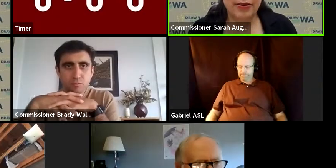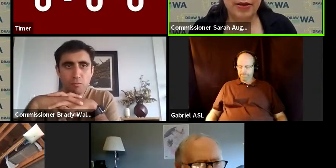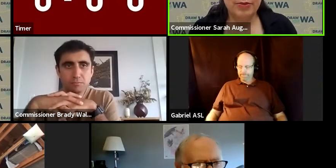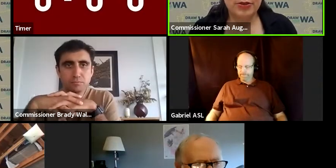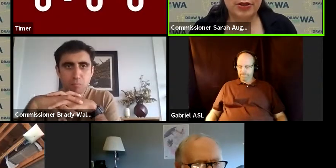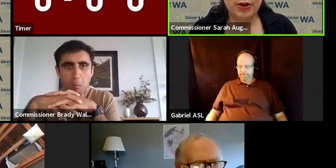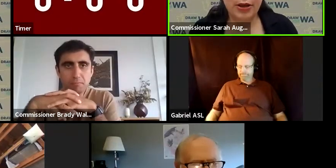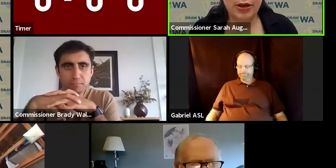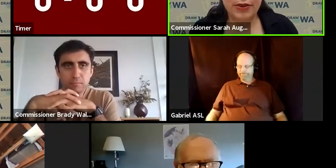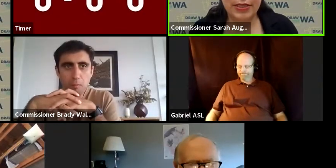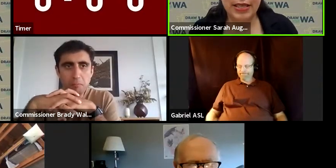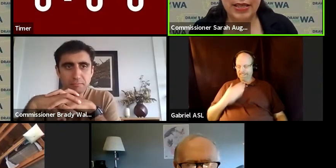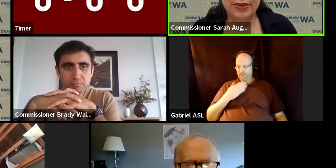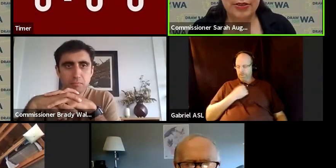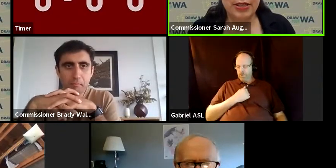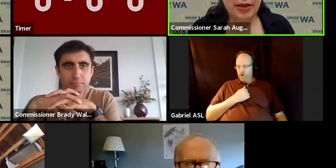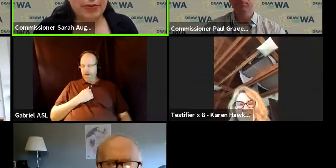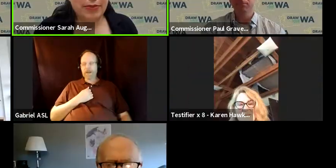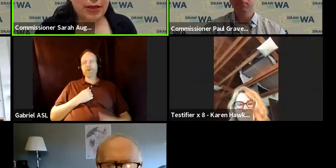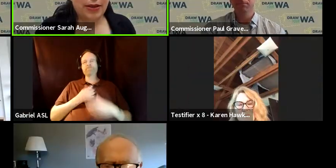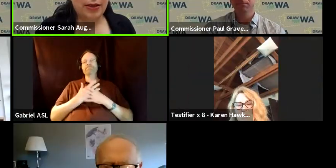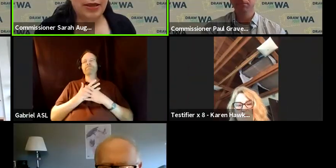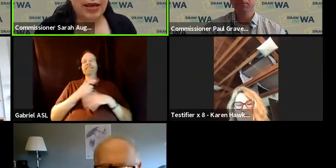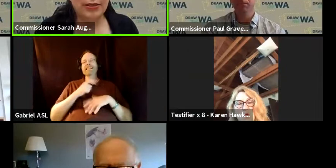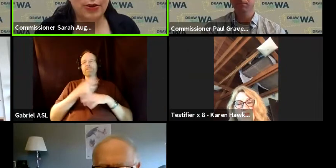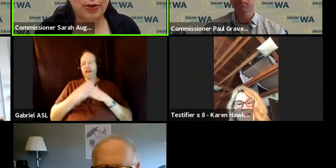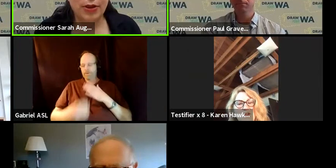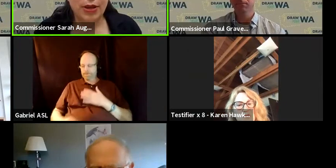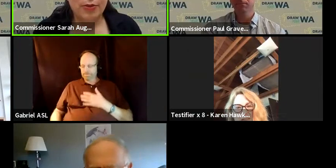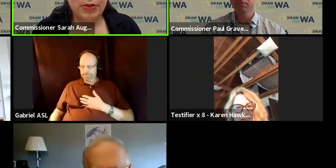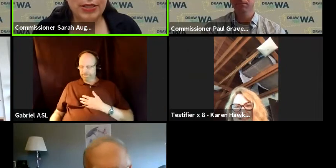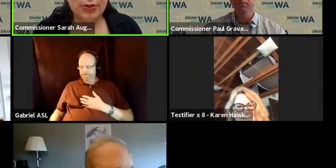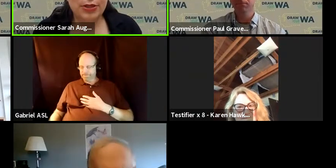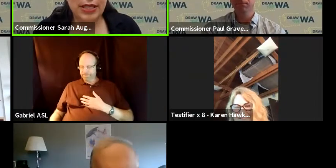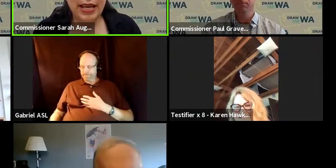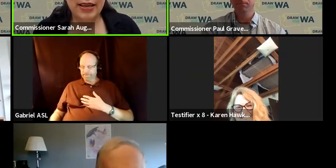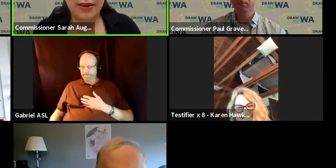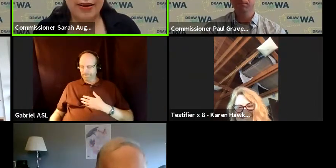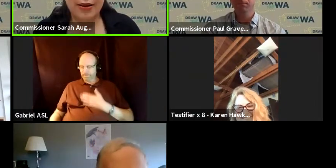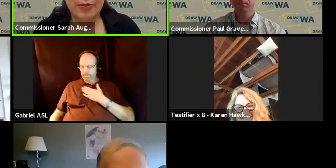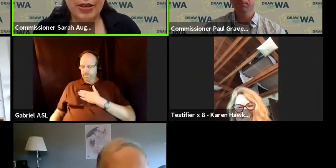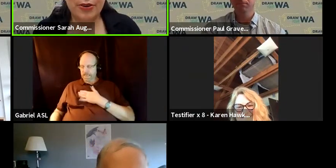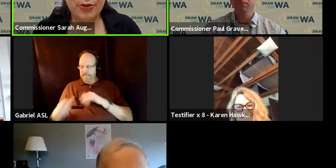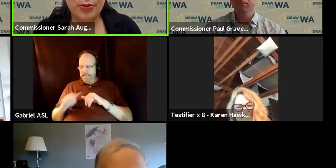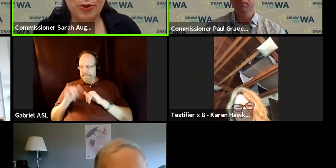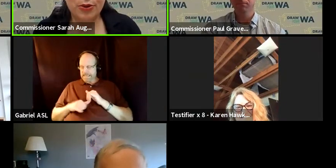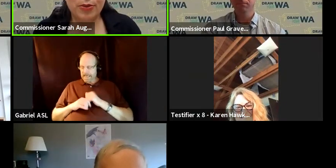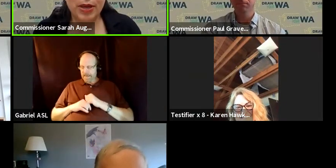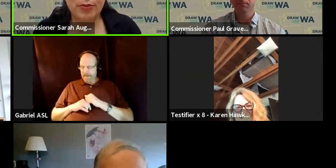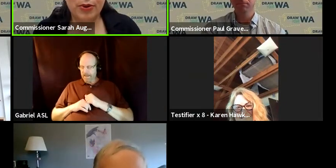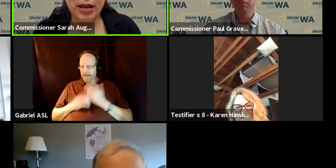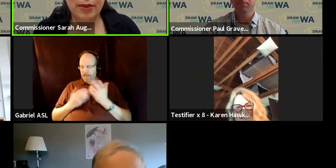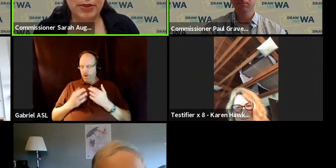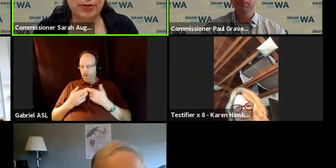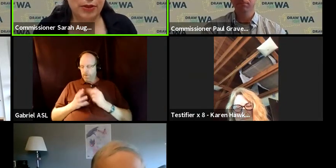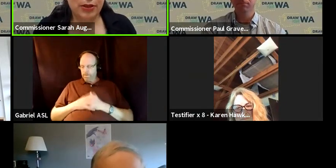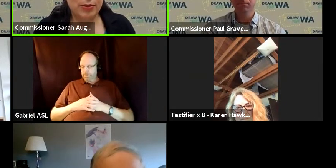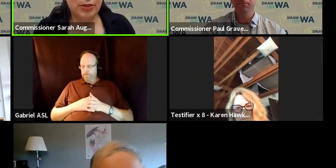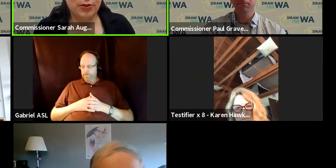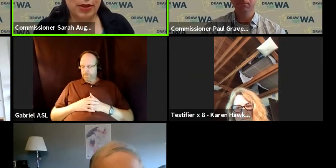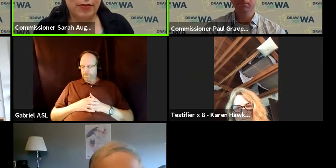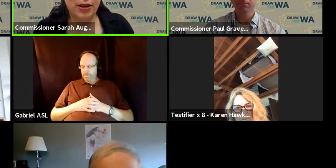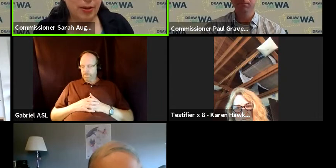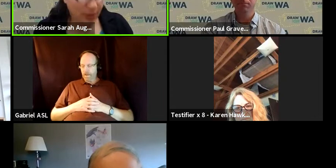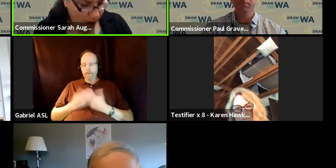Thank you. I'm so sorry you've exceeded your time. And so please do stay here in the room, and perhaps one of